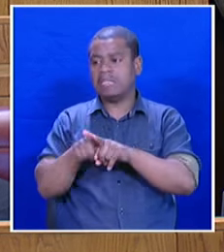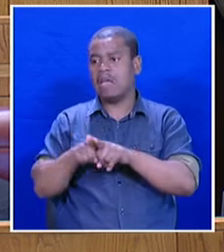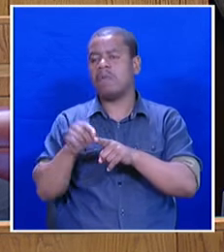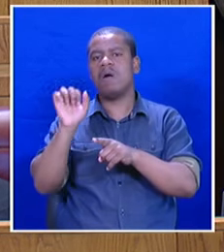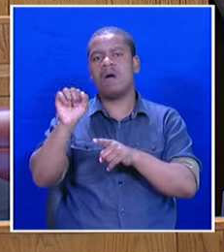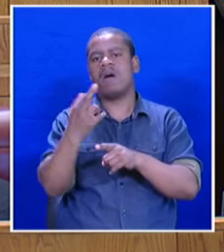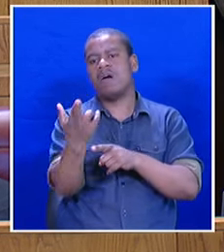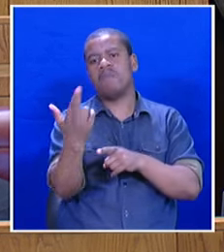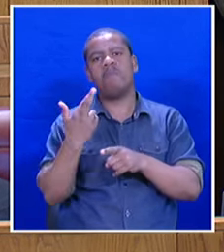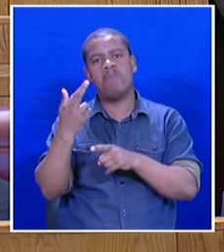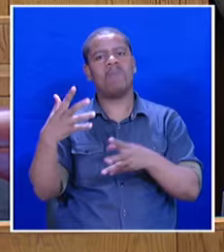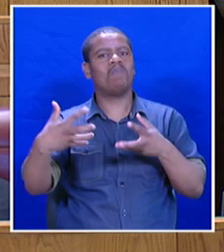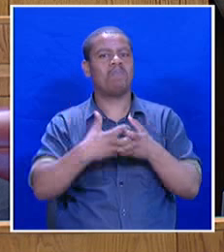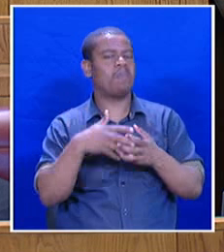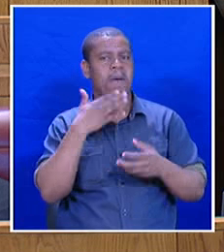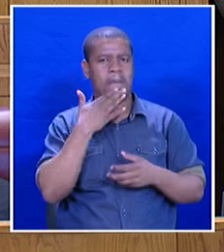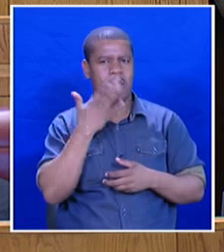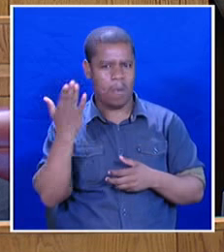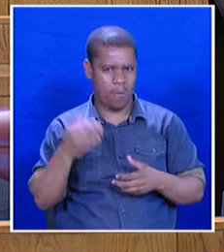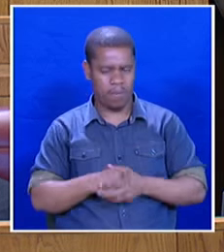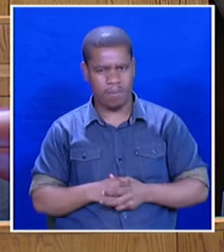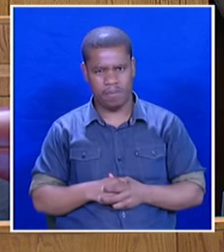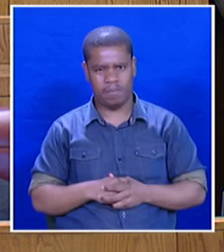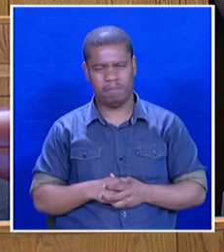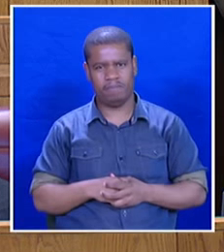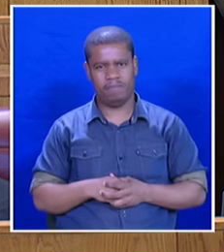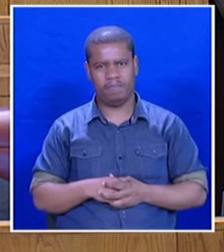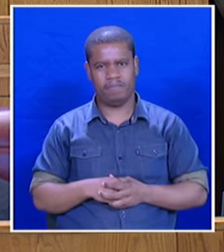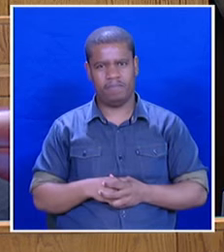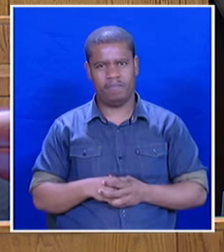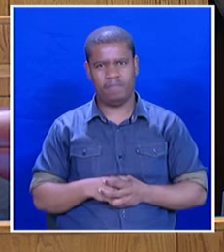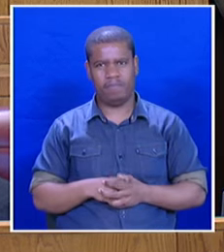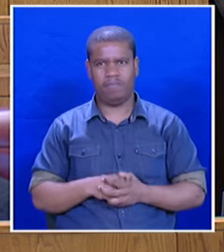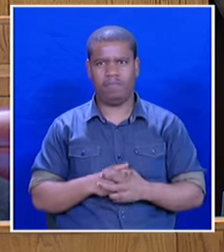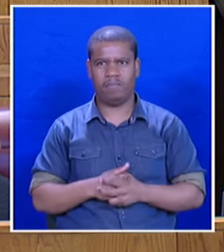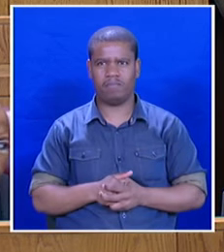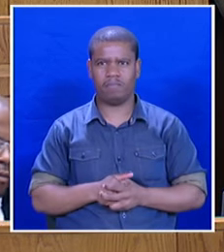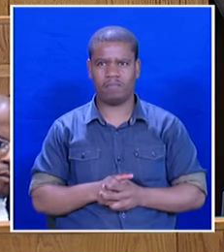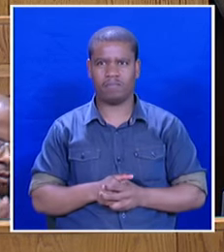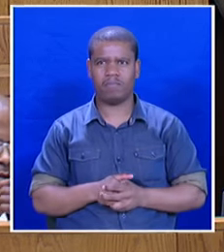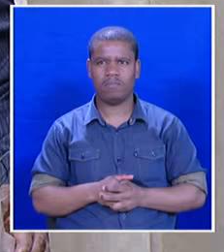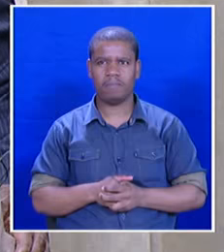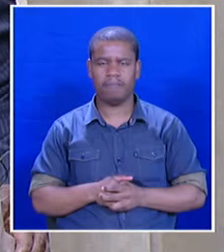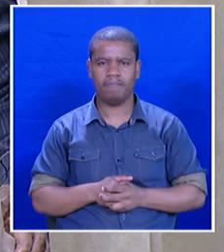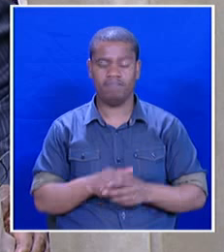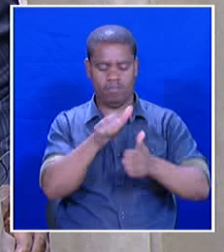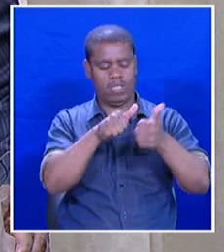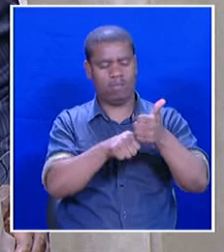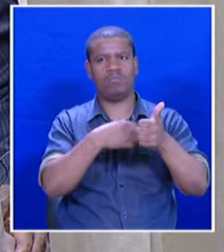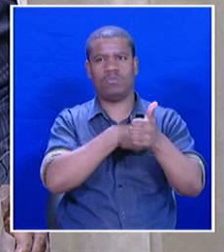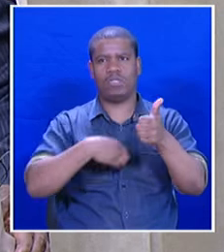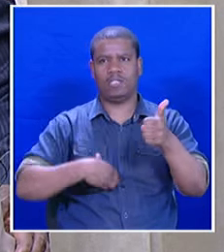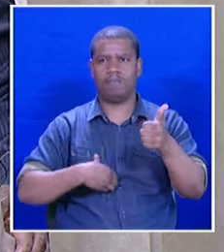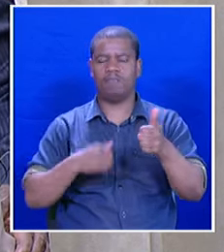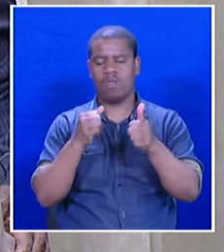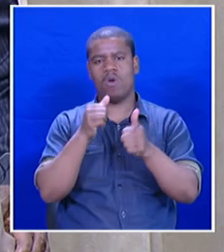on that question. Deputy President, Honorable Chairperson, I